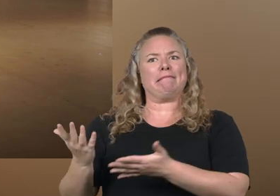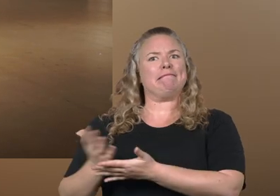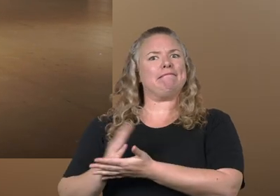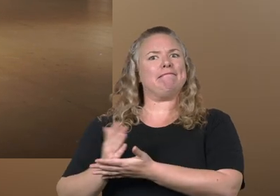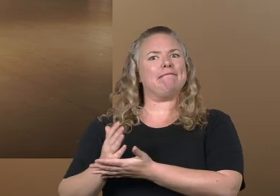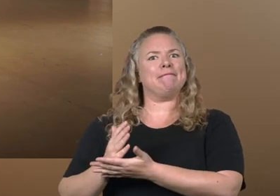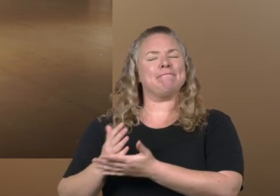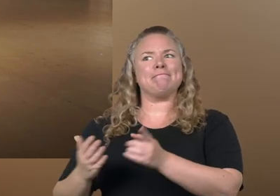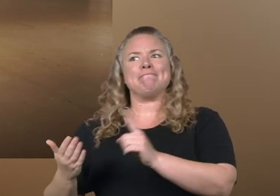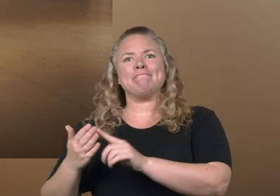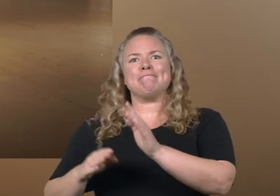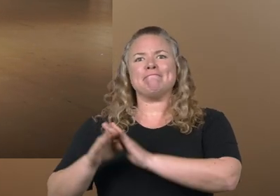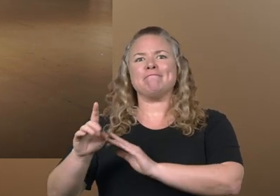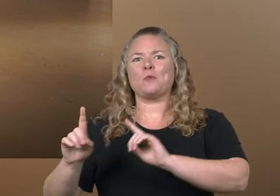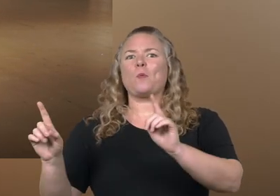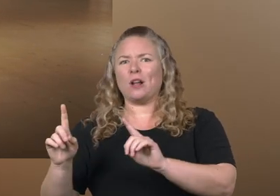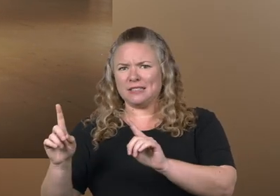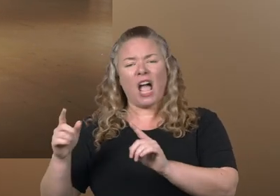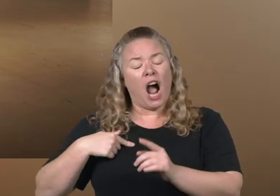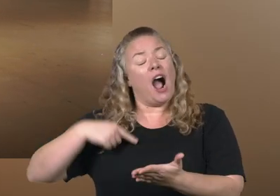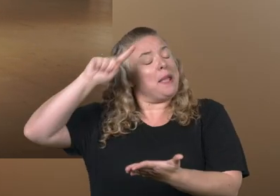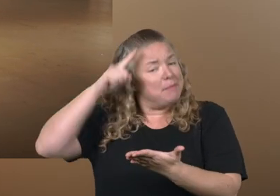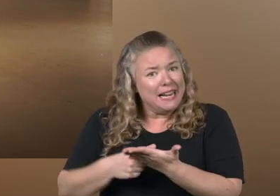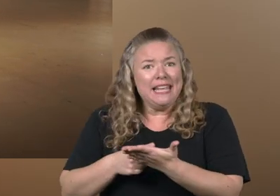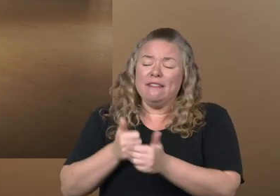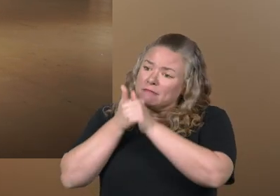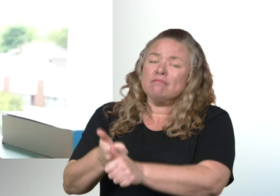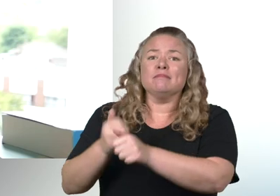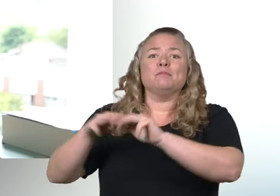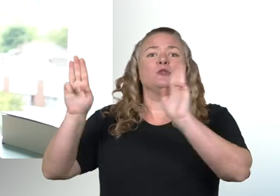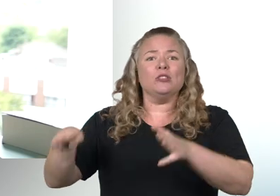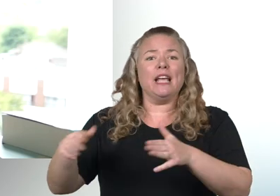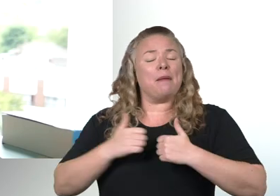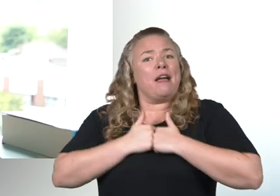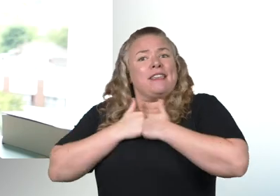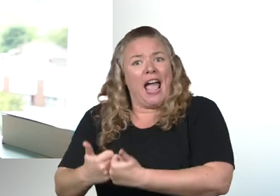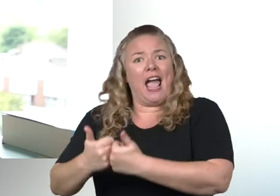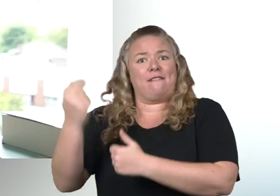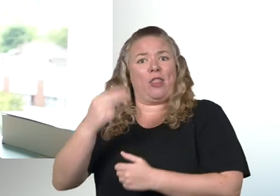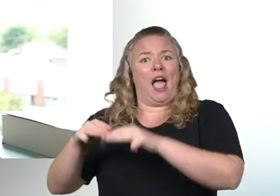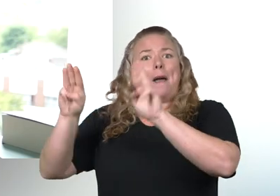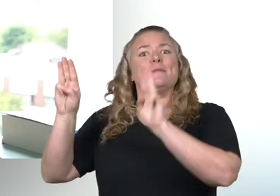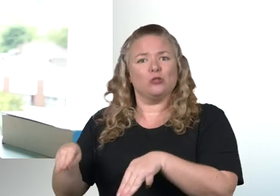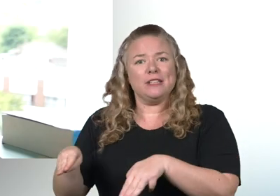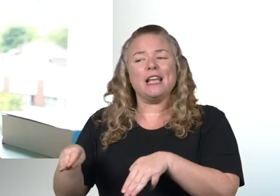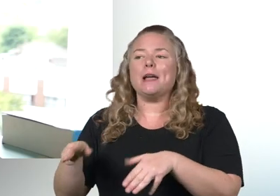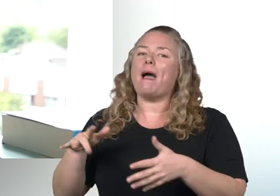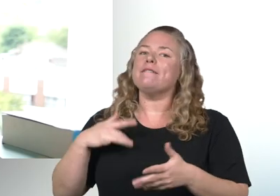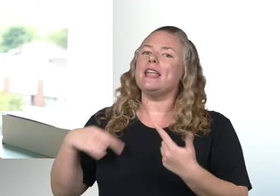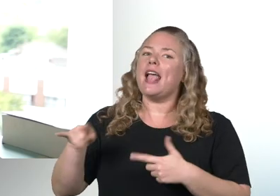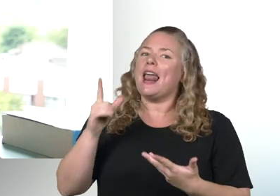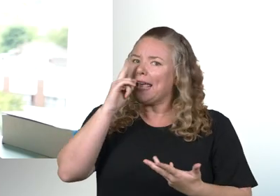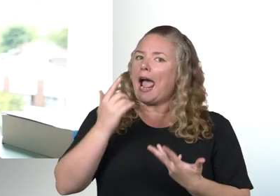very uncertain place. But I believe in the museum, and I care passionately about the art museum,